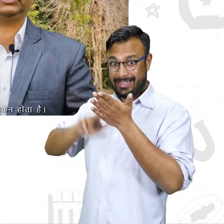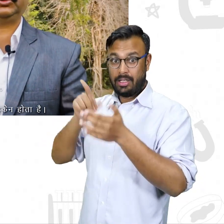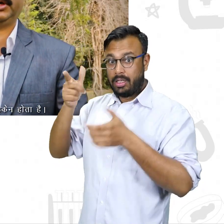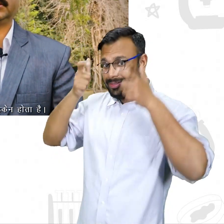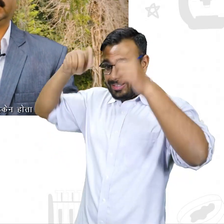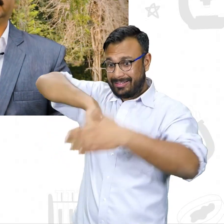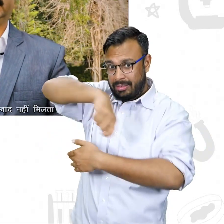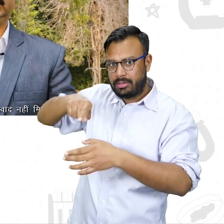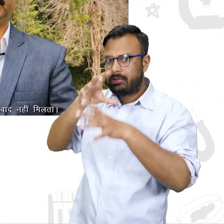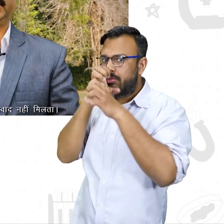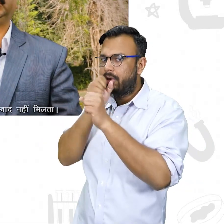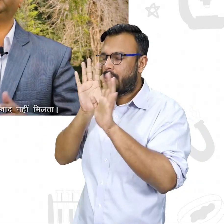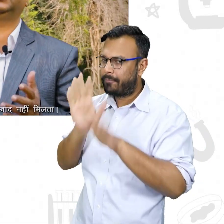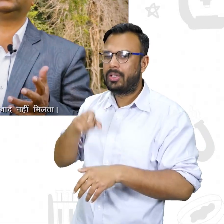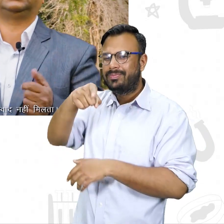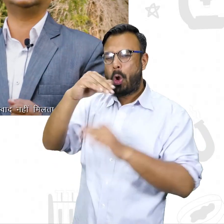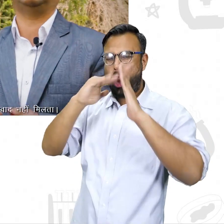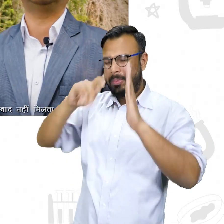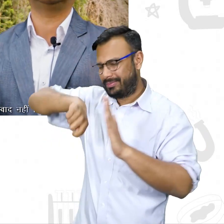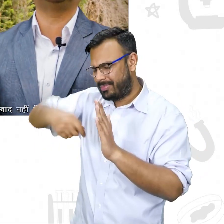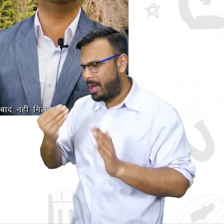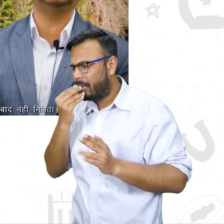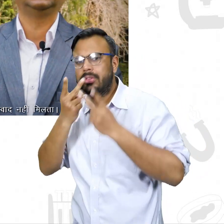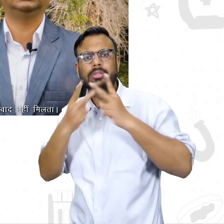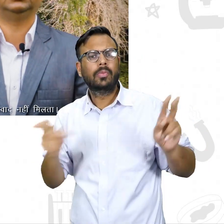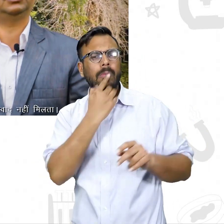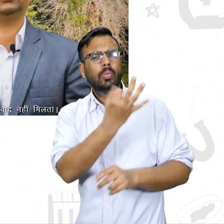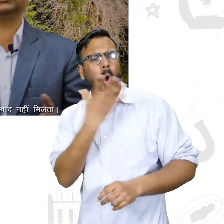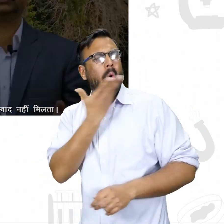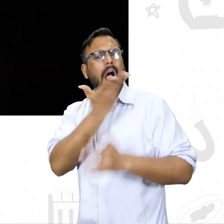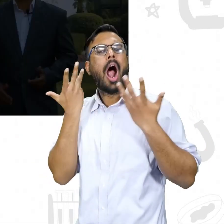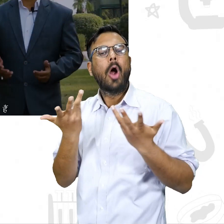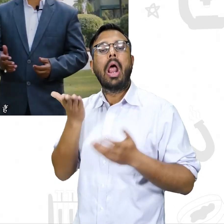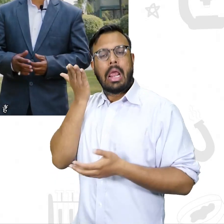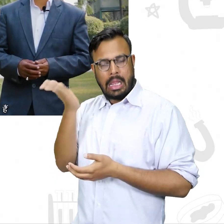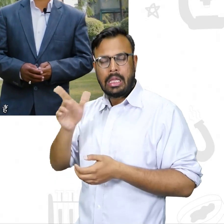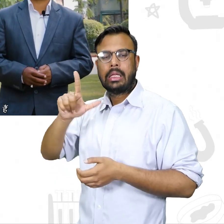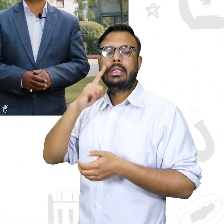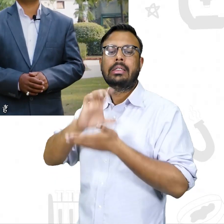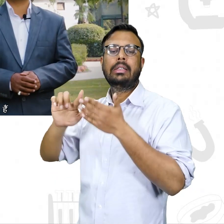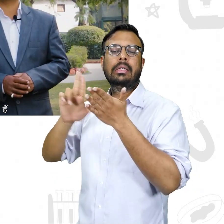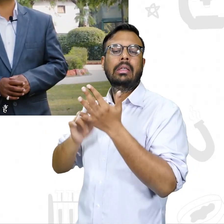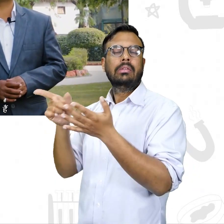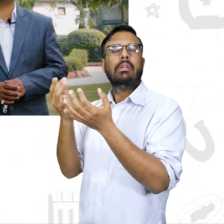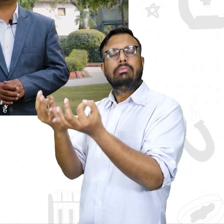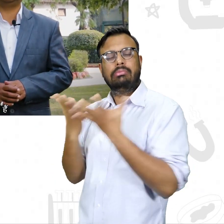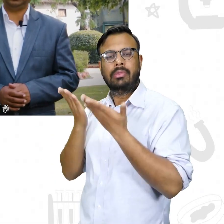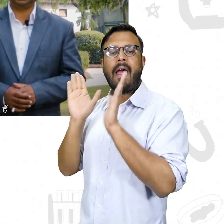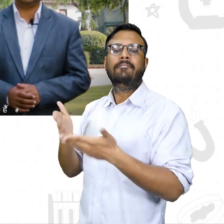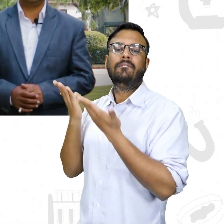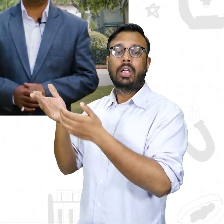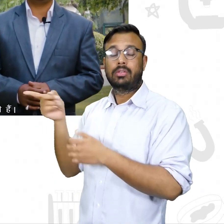secrets in the restaurants. That is why you don't get the taste when you cook a food in the house. Lichens are excellent indicators of